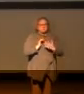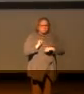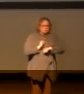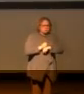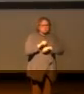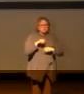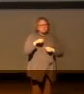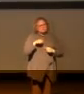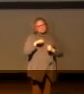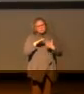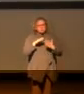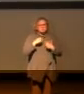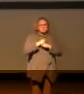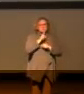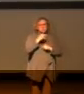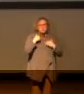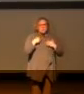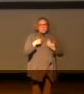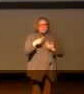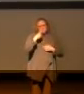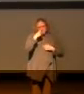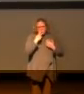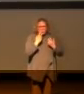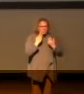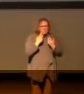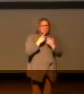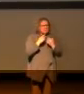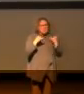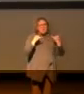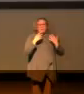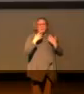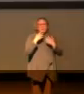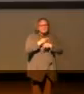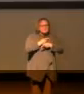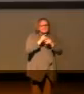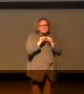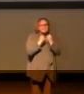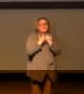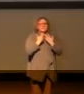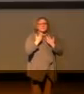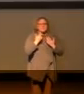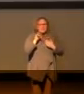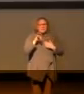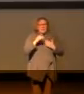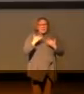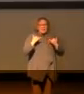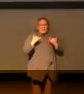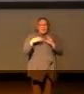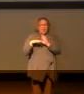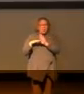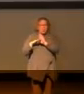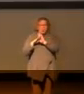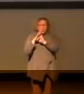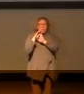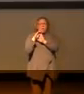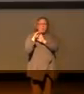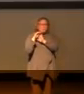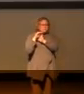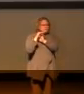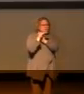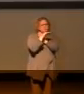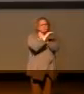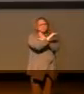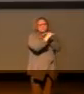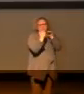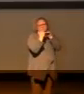had frontline care teams able to care for those patients. As we have seen the plateau starting to flatten out, the Nurse Executive